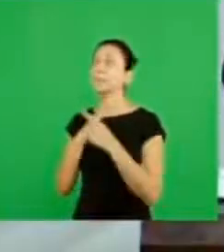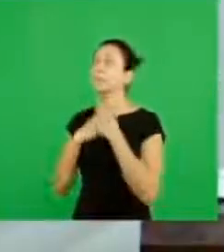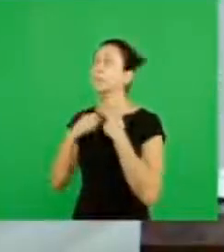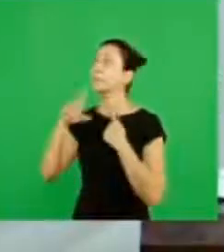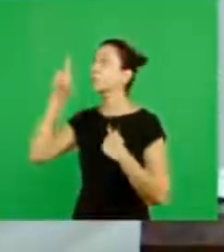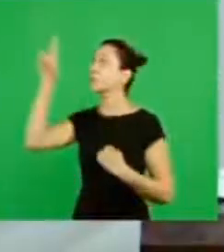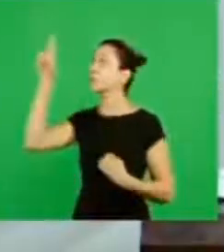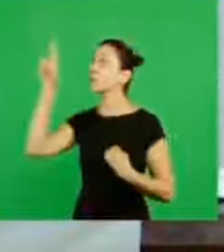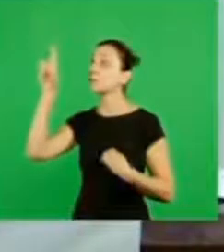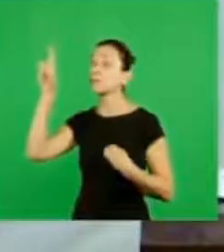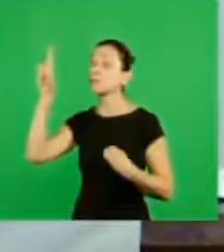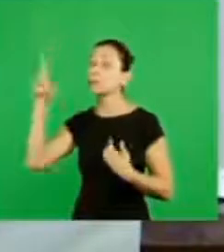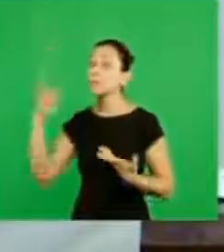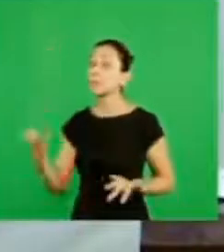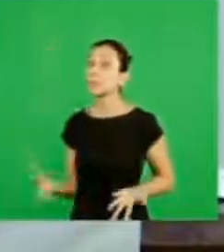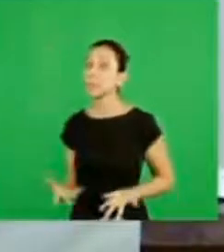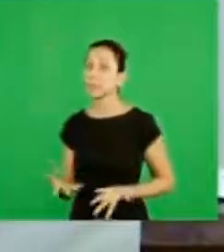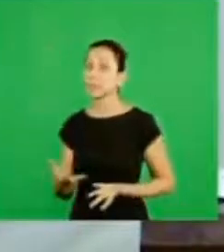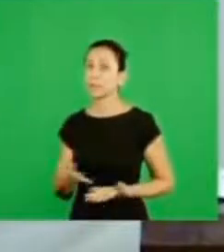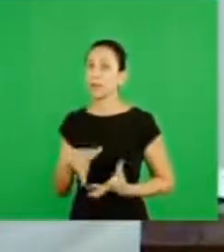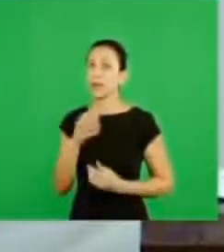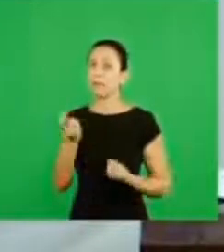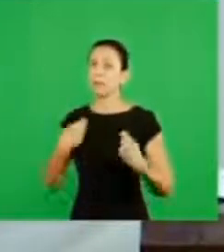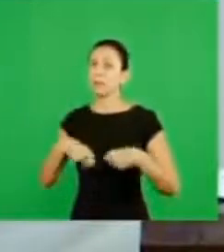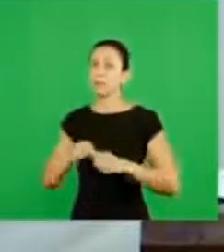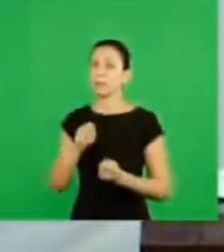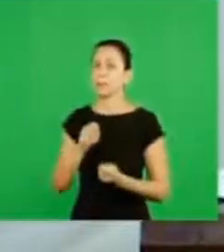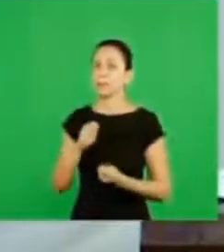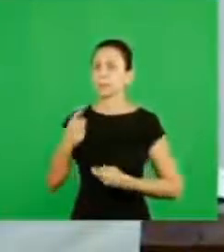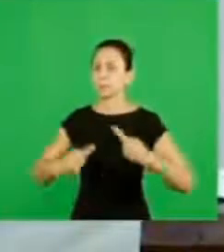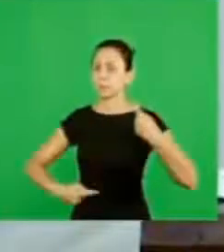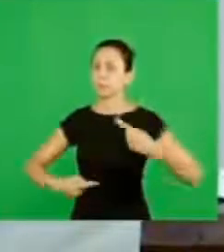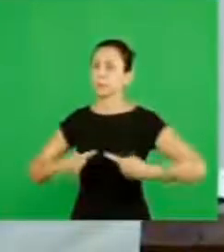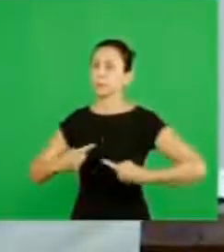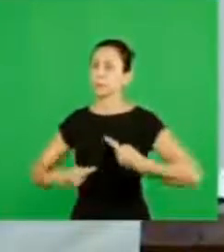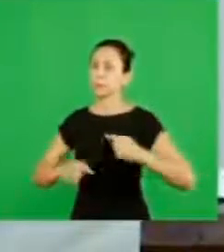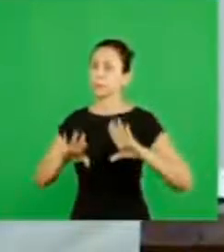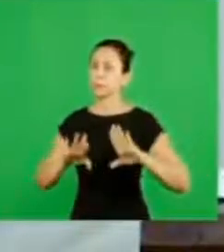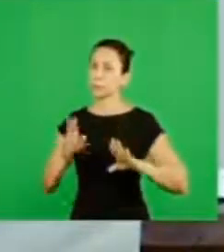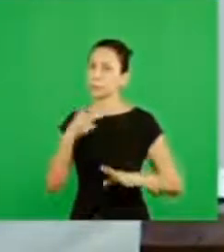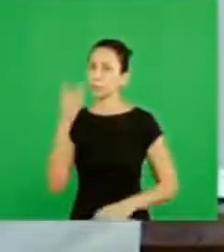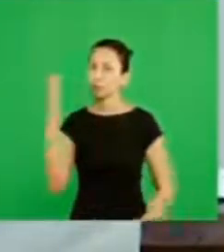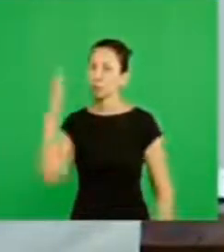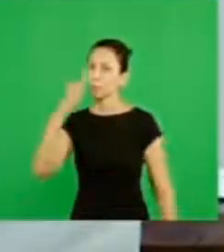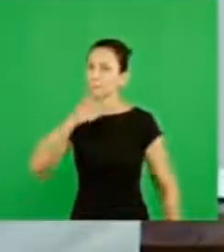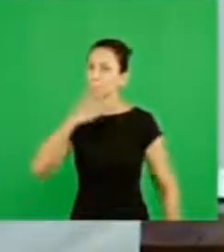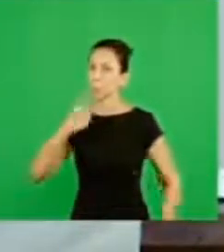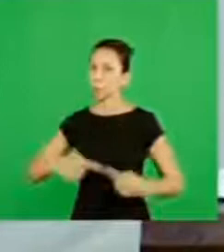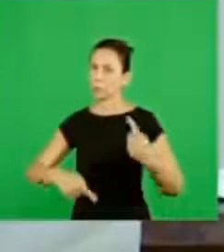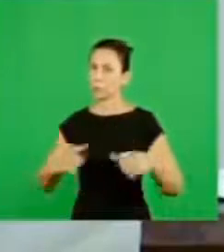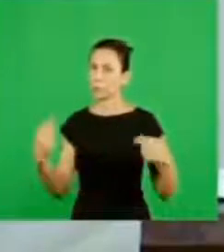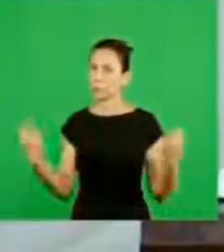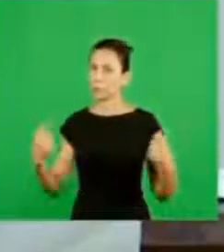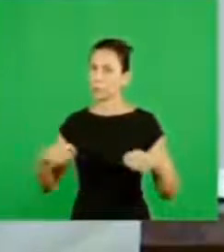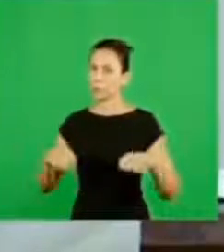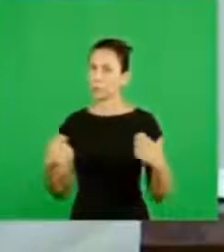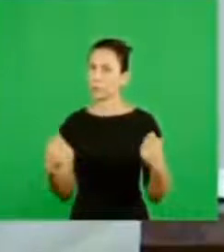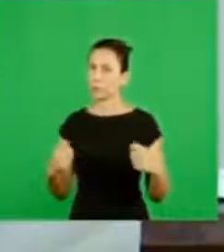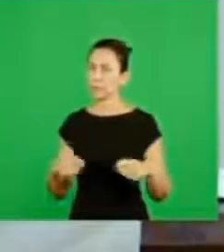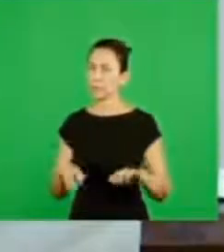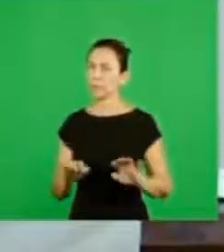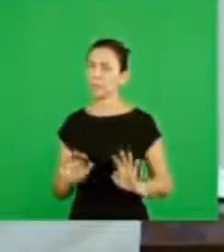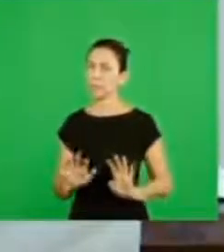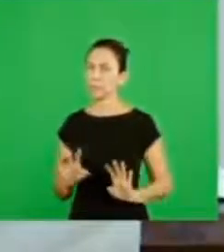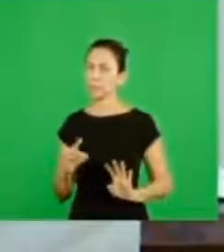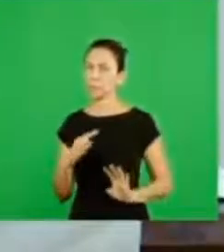and the soul has thirst of the living God. The soul doesn't have thirst of